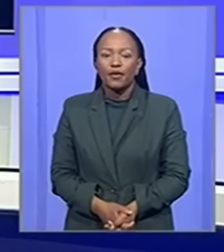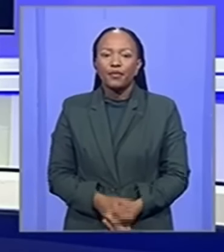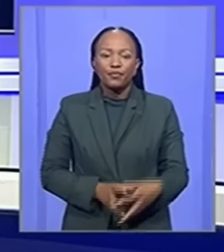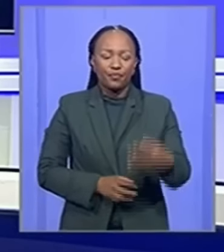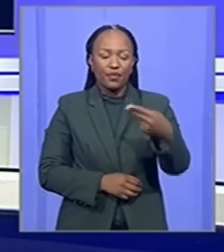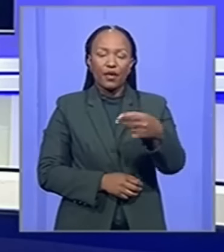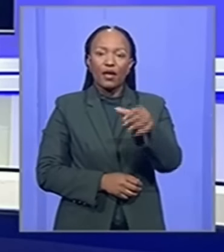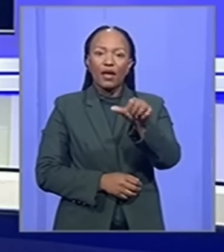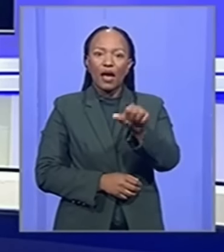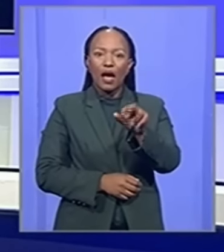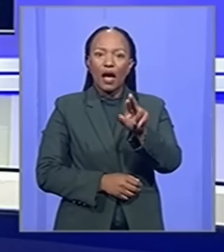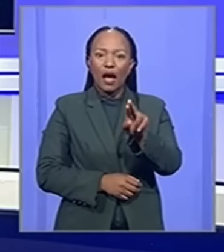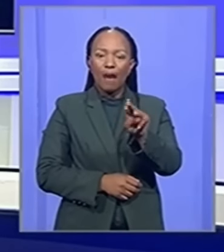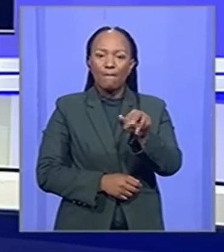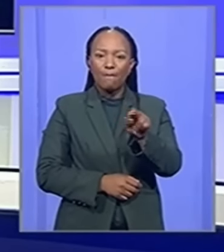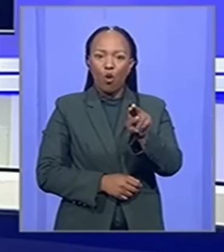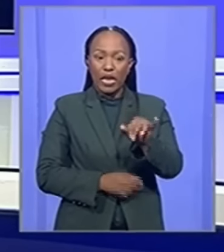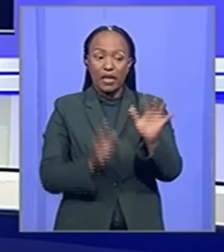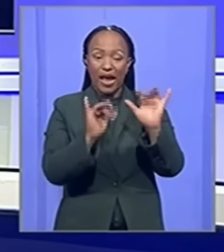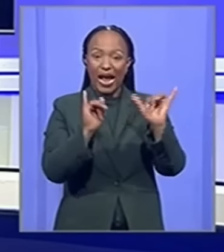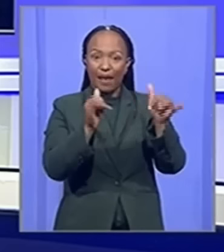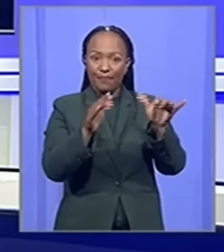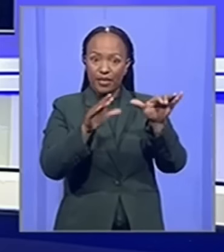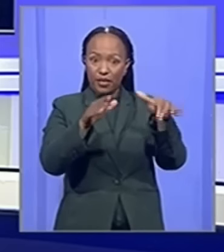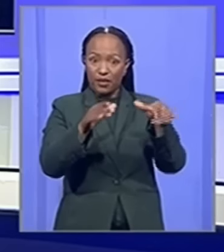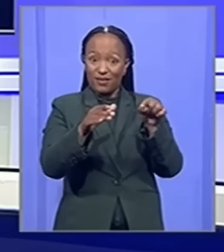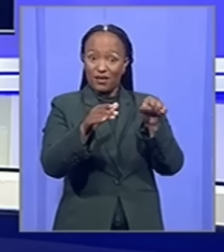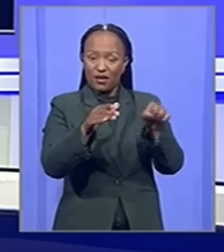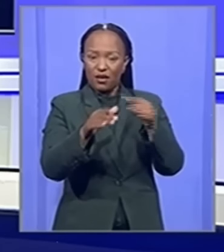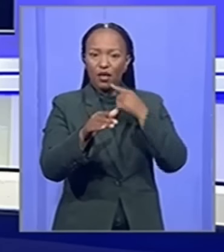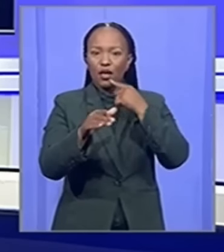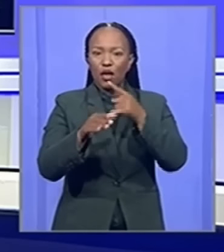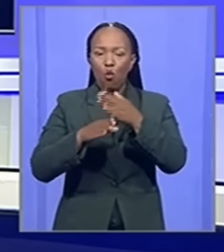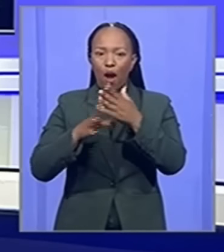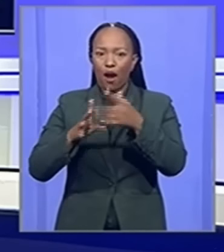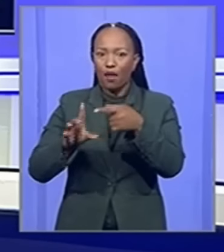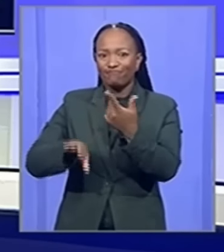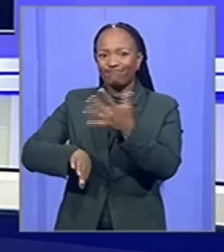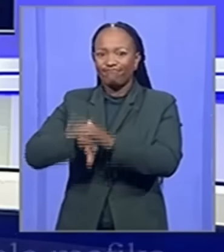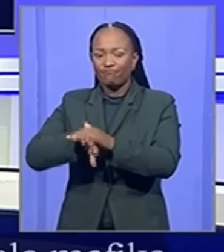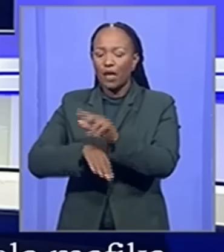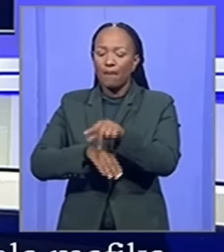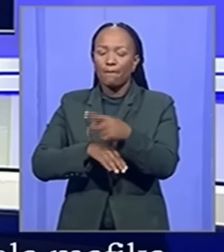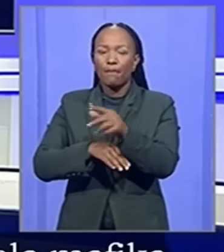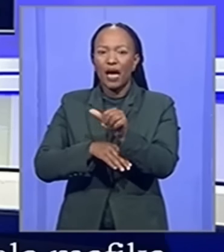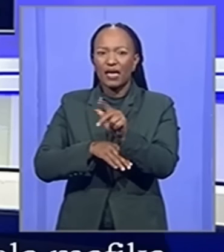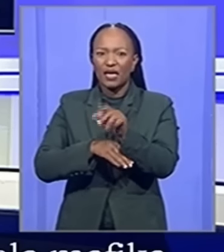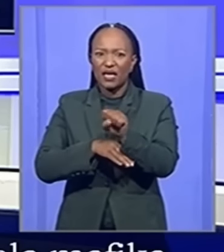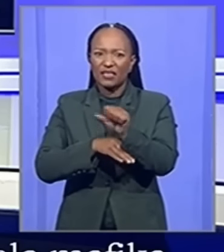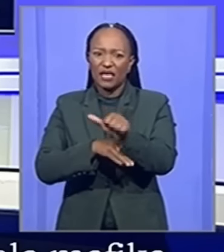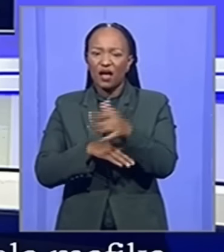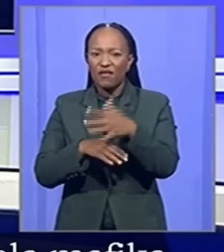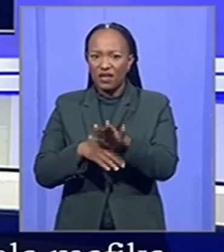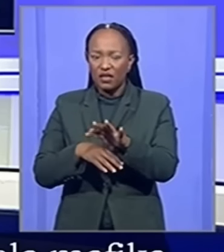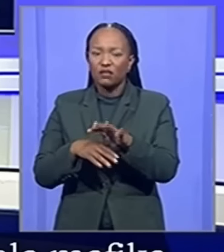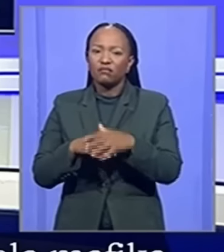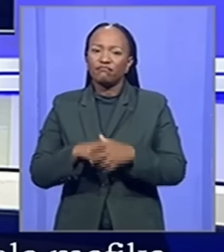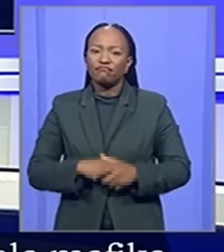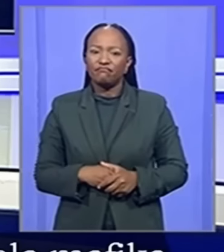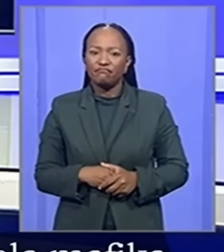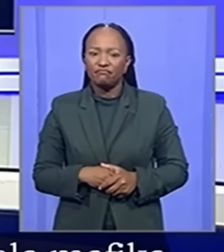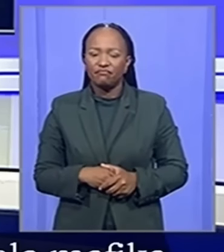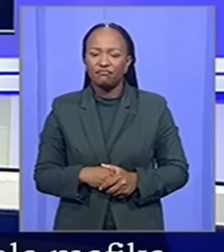Company ya Harmony e re mosebeletsi o hlokahetse morafong wa Phakisa Welcome ke tsahalong ya ho phatlola mafika.